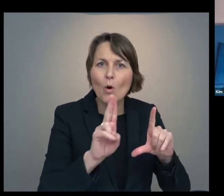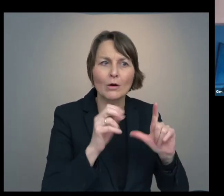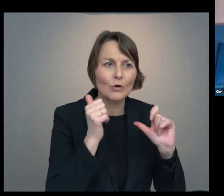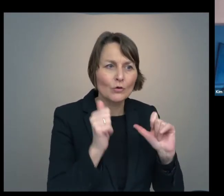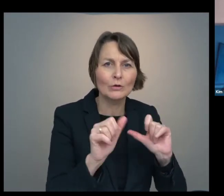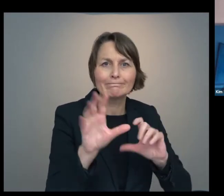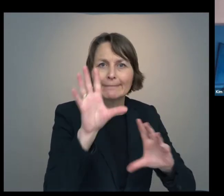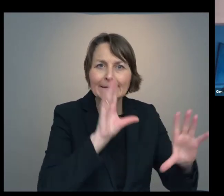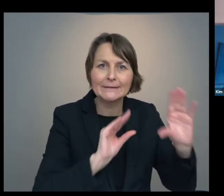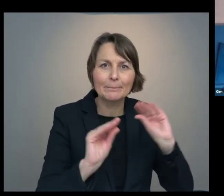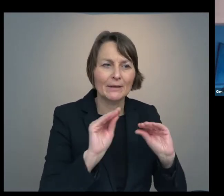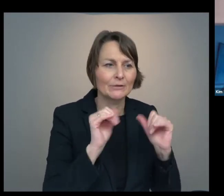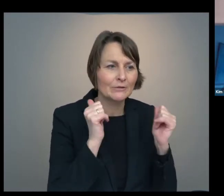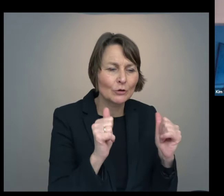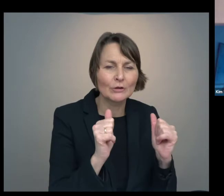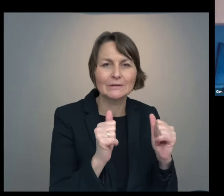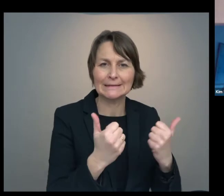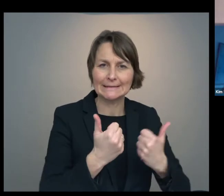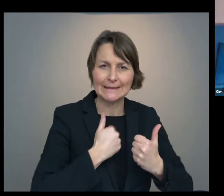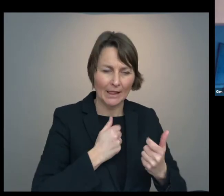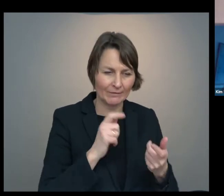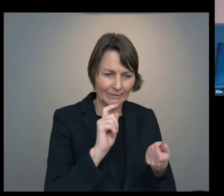that you get using Umbraco,